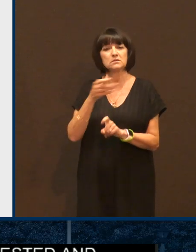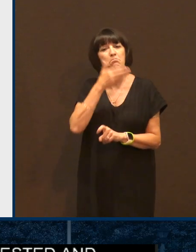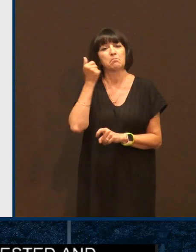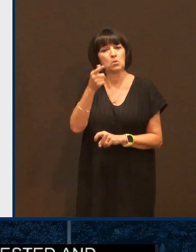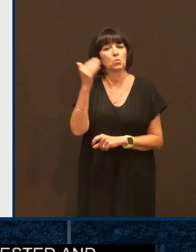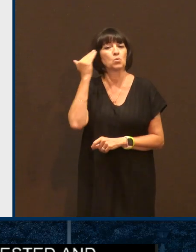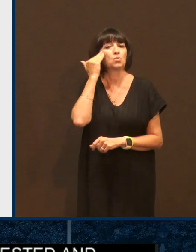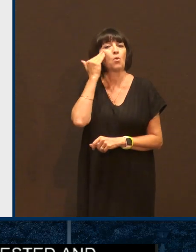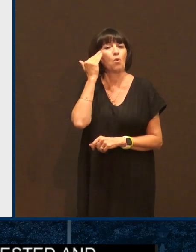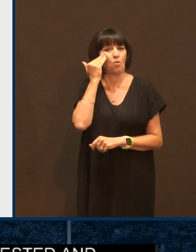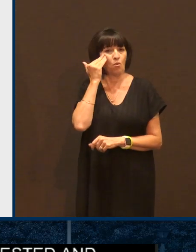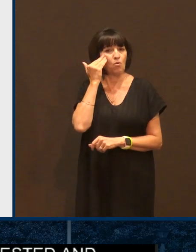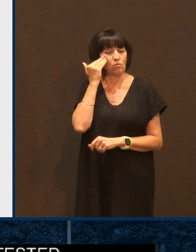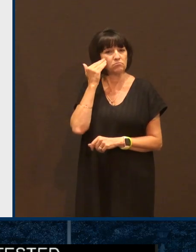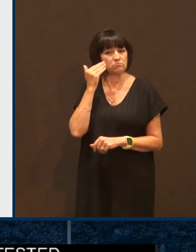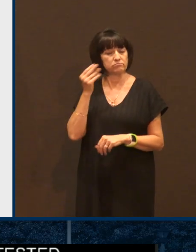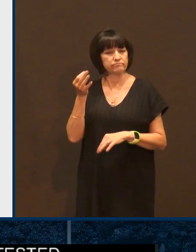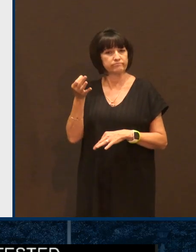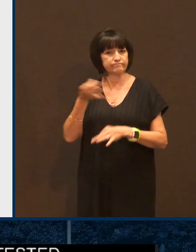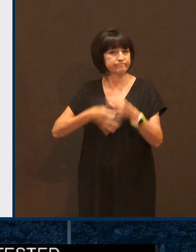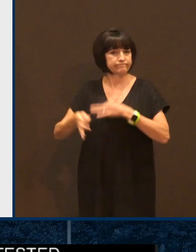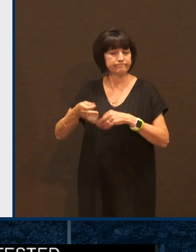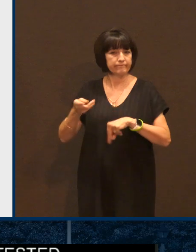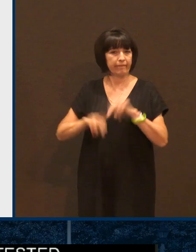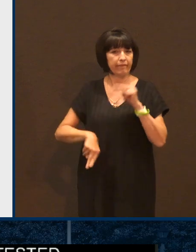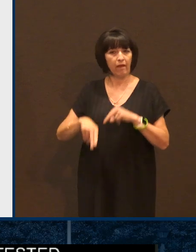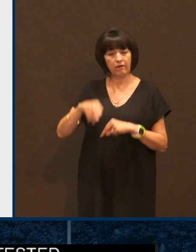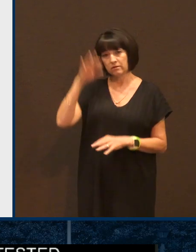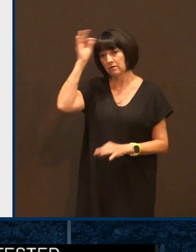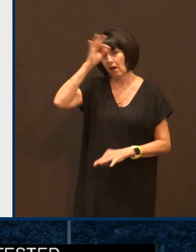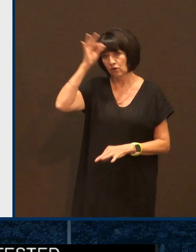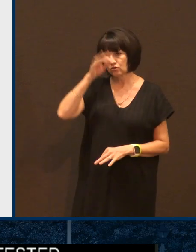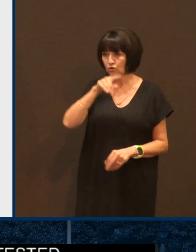look at the sites available at